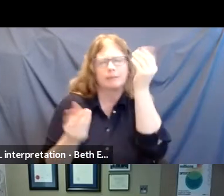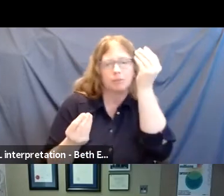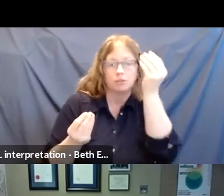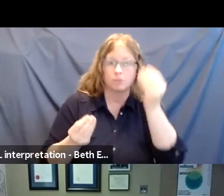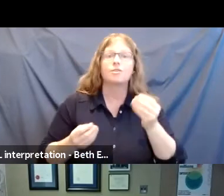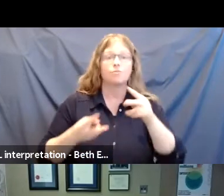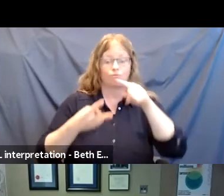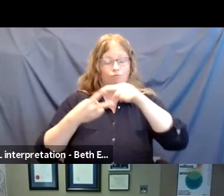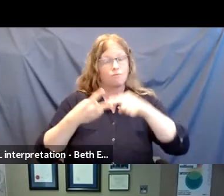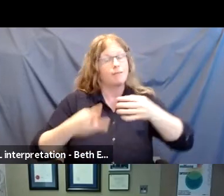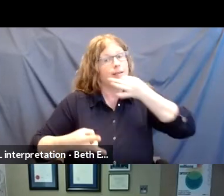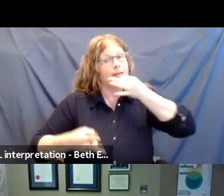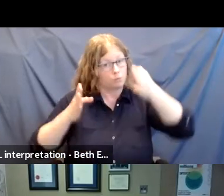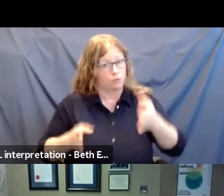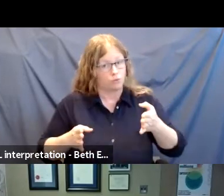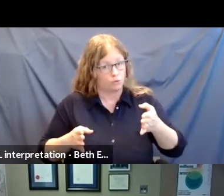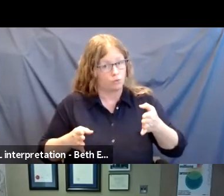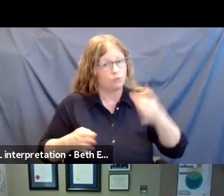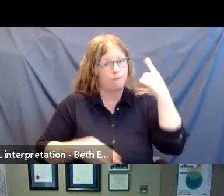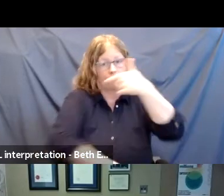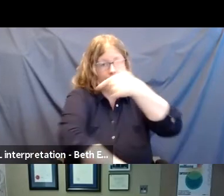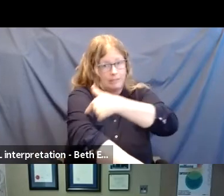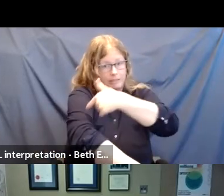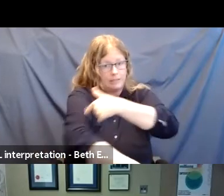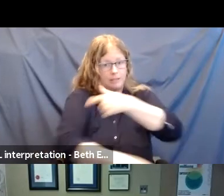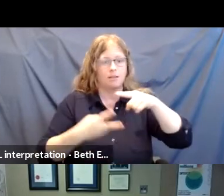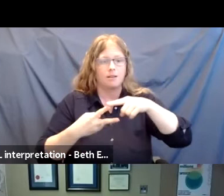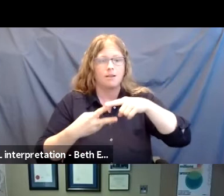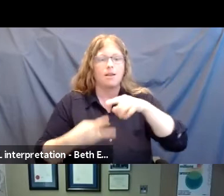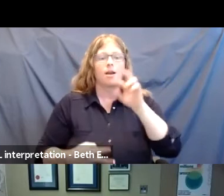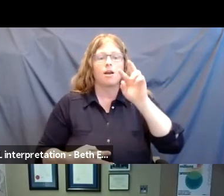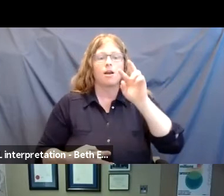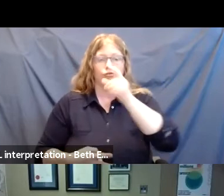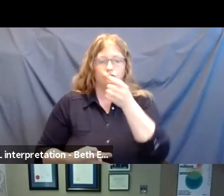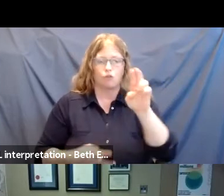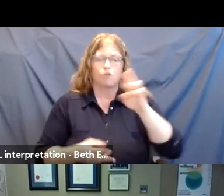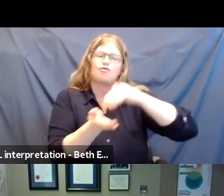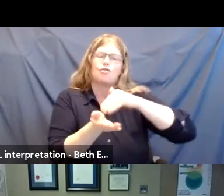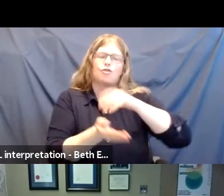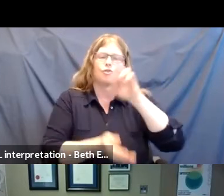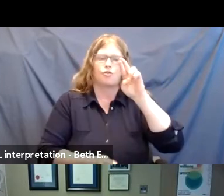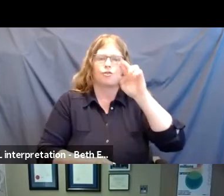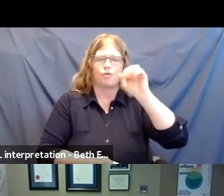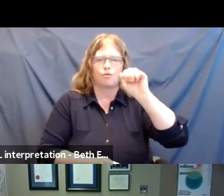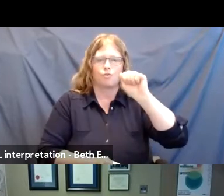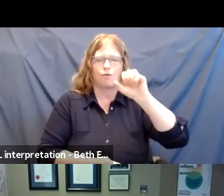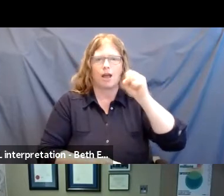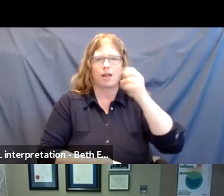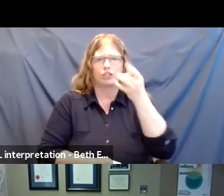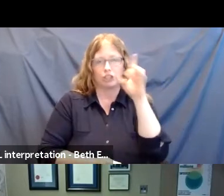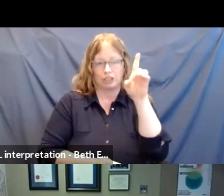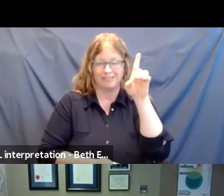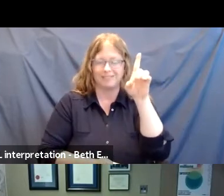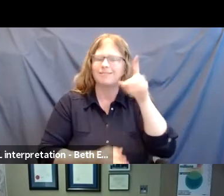are experts in this area. Dr. Meb Rashid is the medical director of the Crossroads Clinic, a